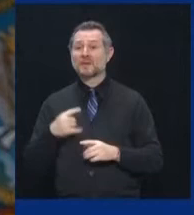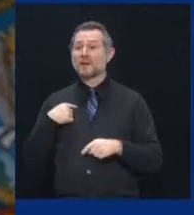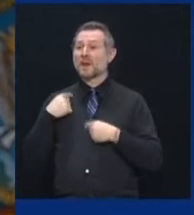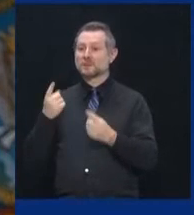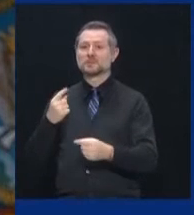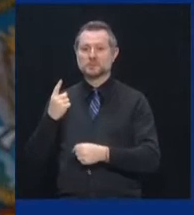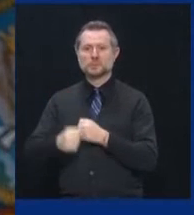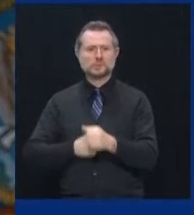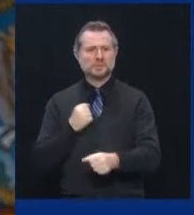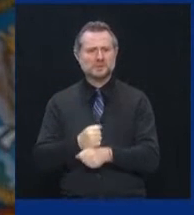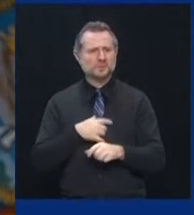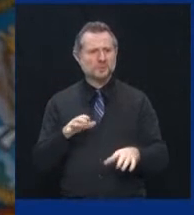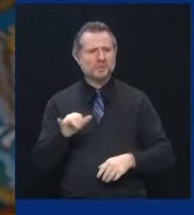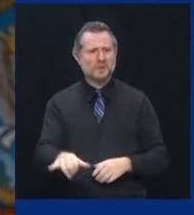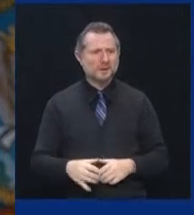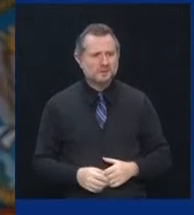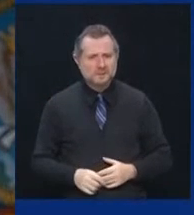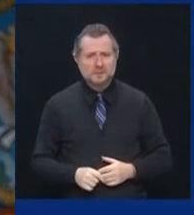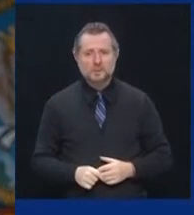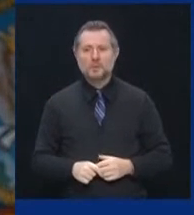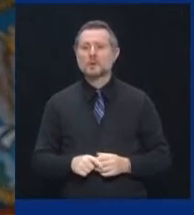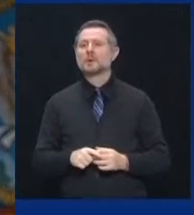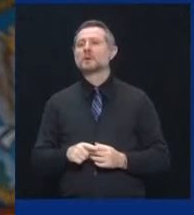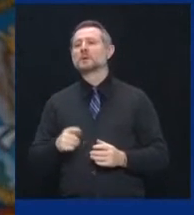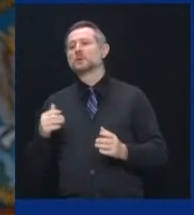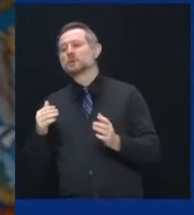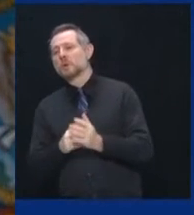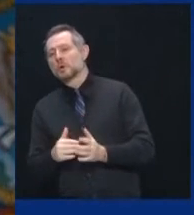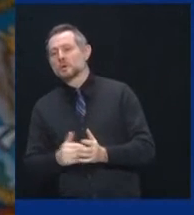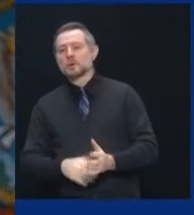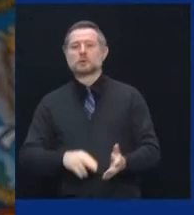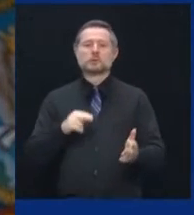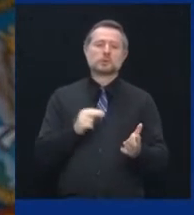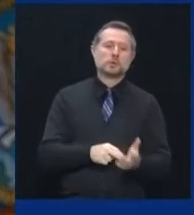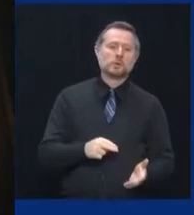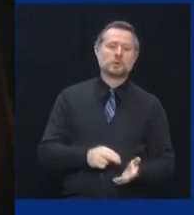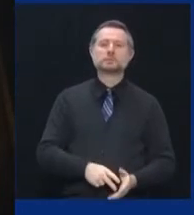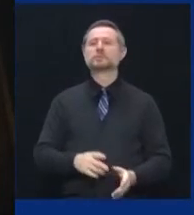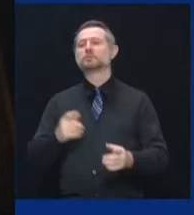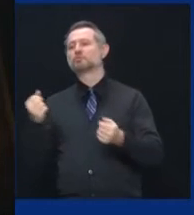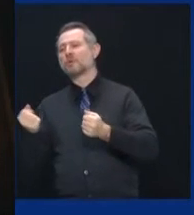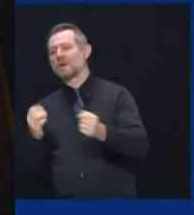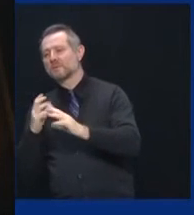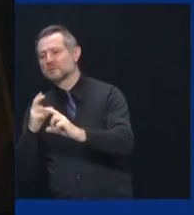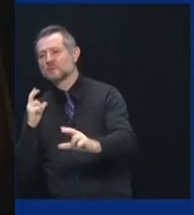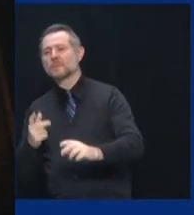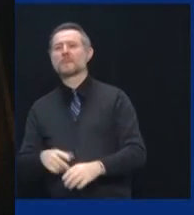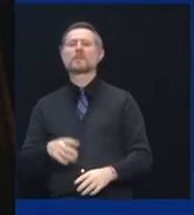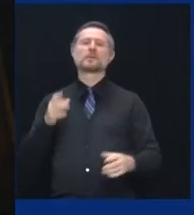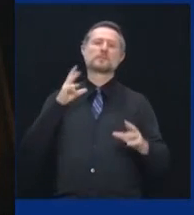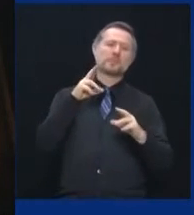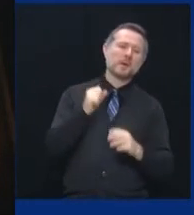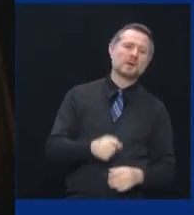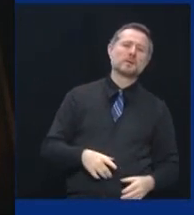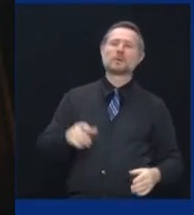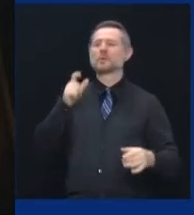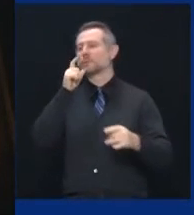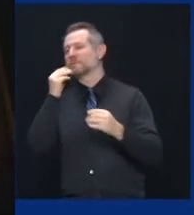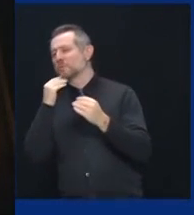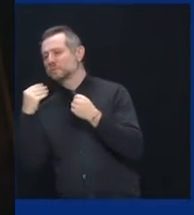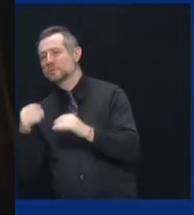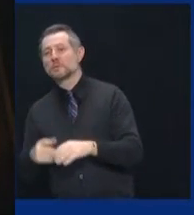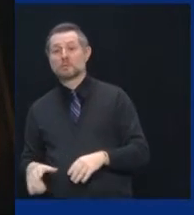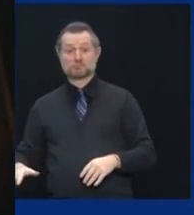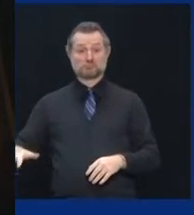ordinary New Yorkers, nurses, doctors, truck drivers, train operators, teachers, construction workers, food clerks, are not